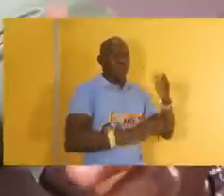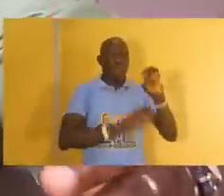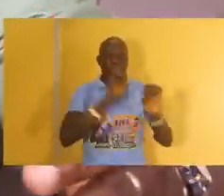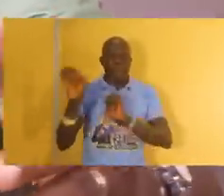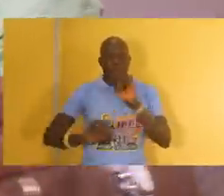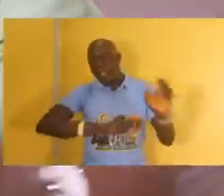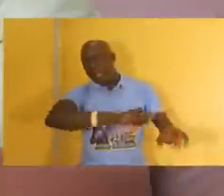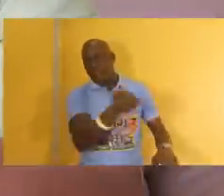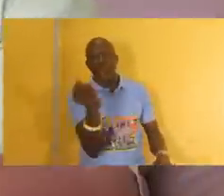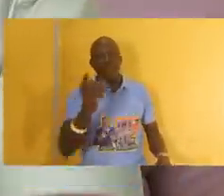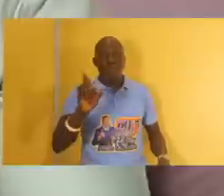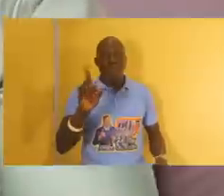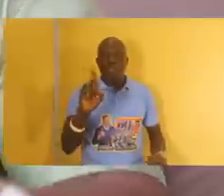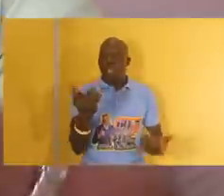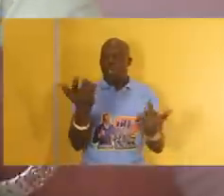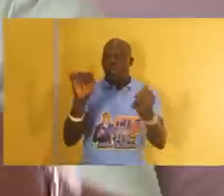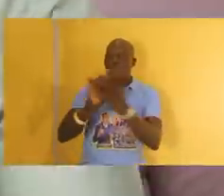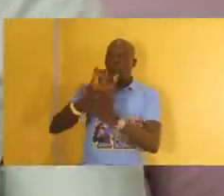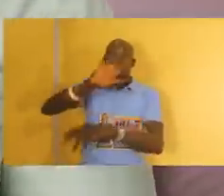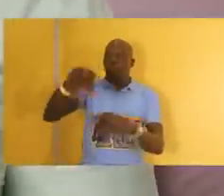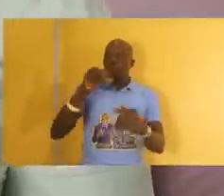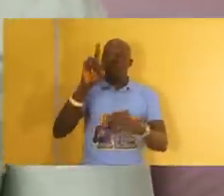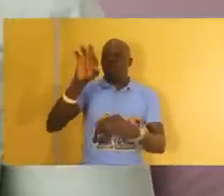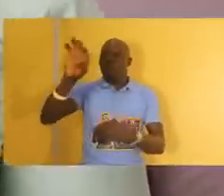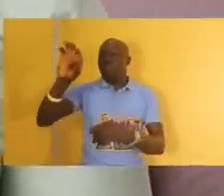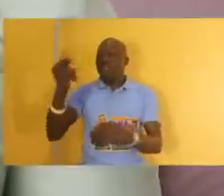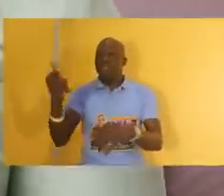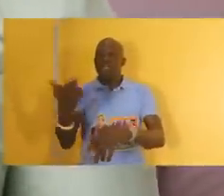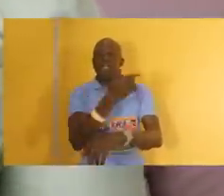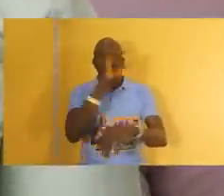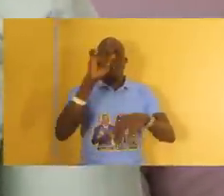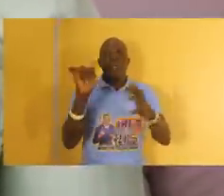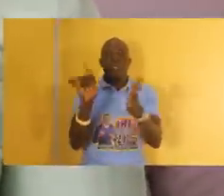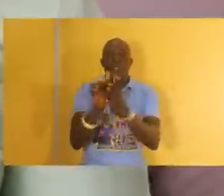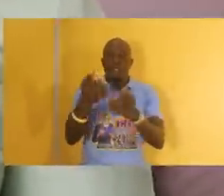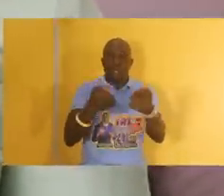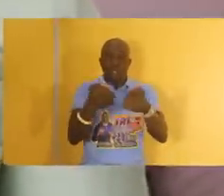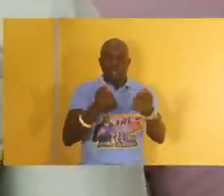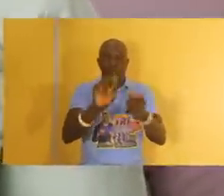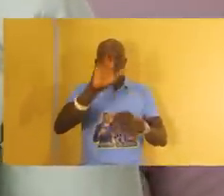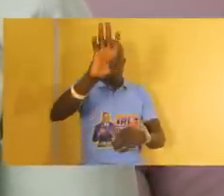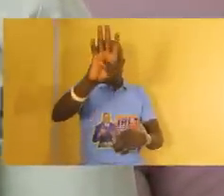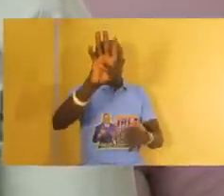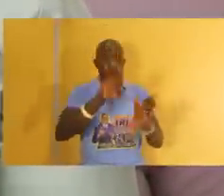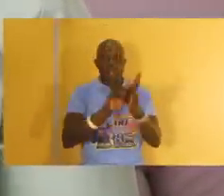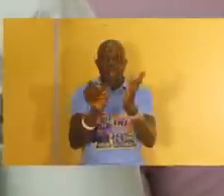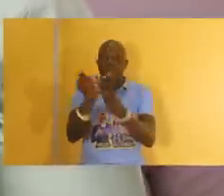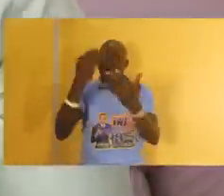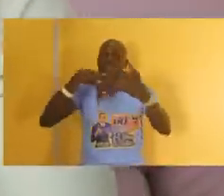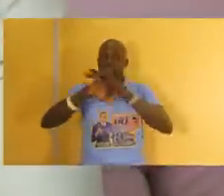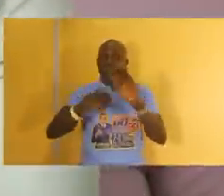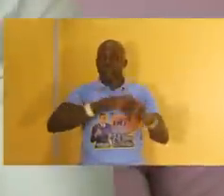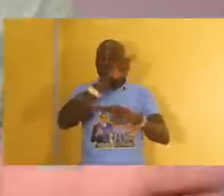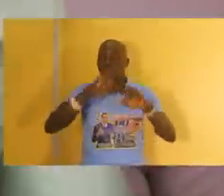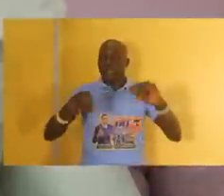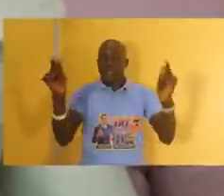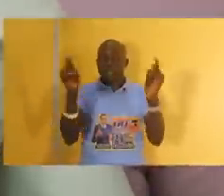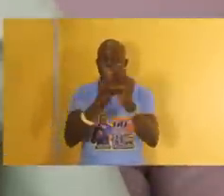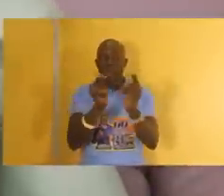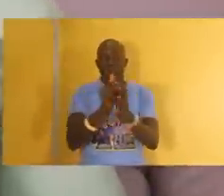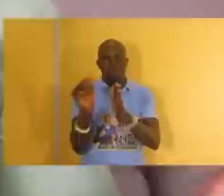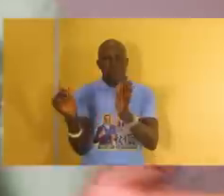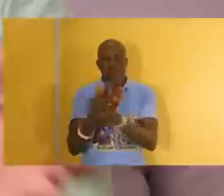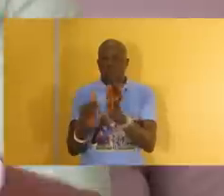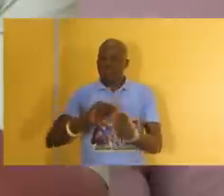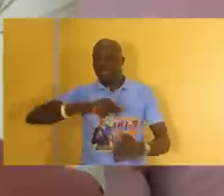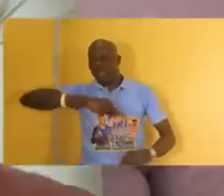You are coming from Lagos. To ba ti koya redemption camp. Once you have redemption camp. Drive me, say you married. About 4 minutes drive. Oti de Sebi oba. You are Sebi oba. Yasa wa left here.